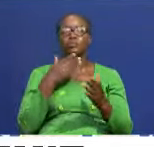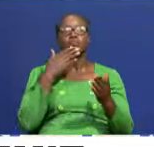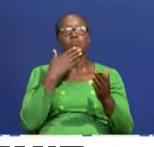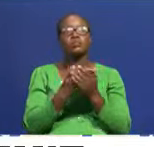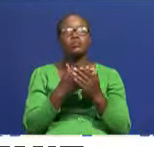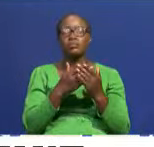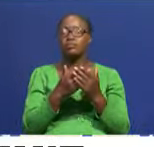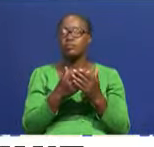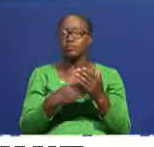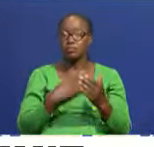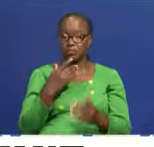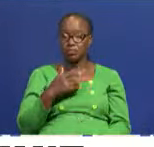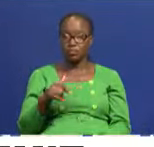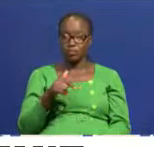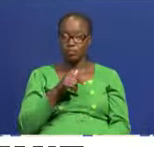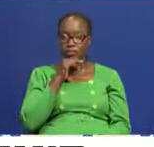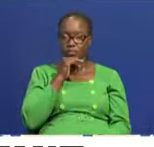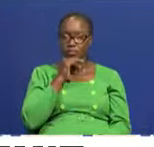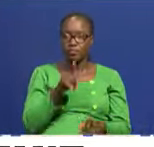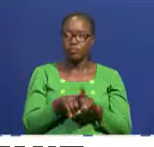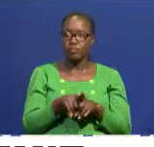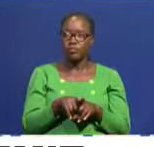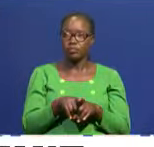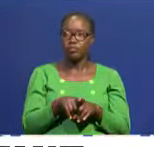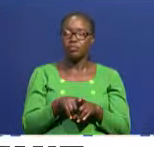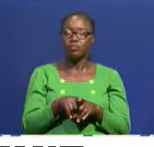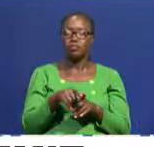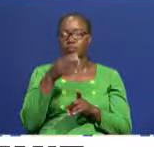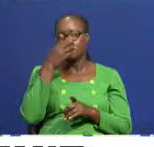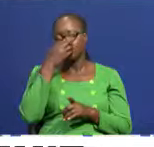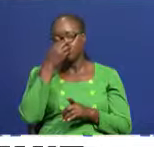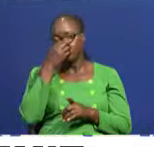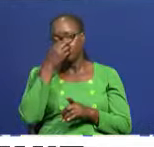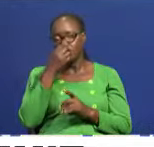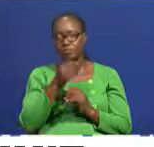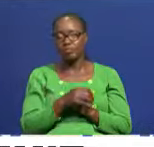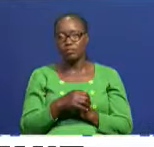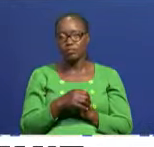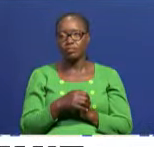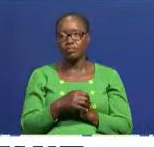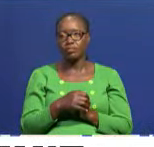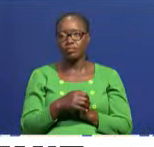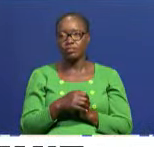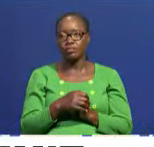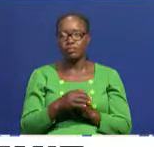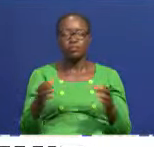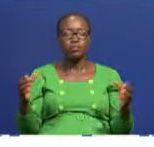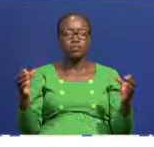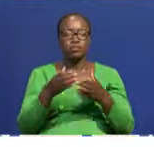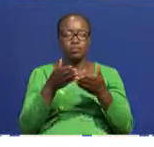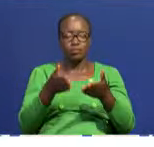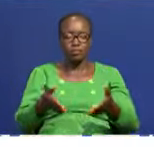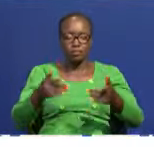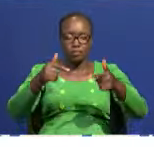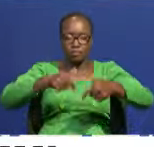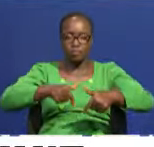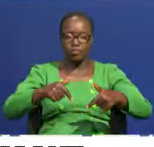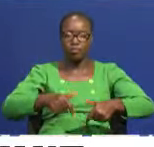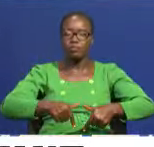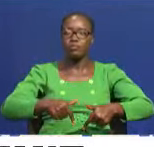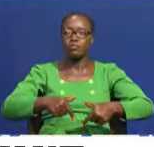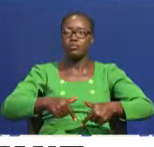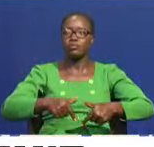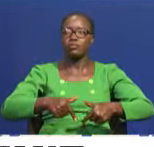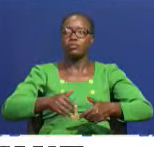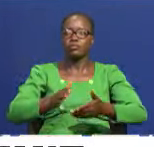our host, my brother, President Ruto. As we gather today,